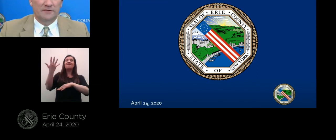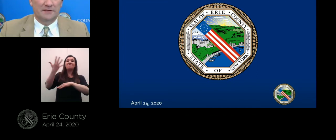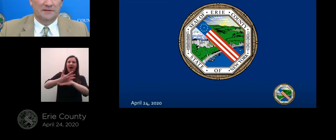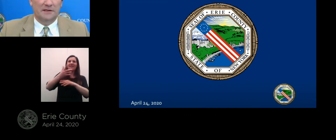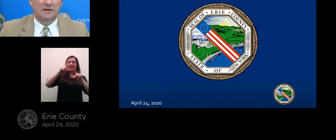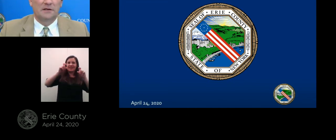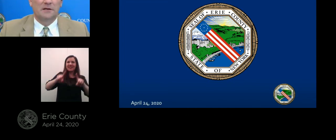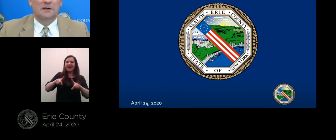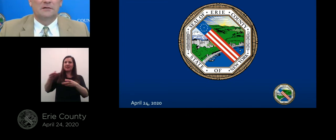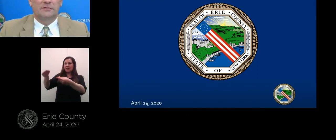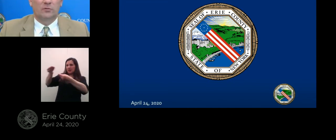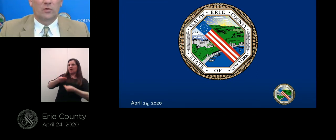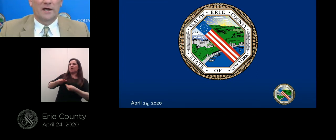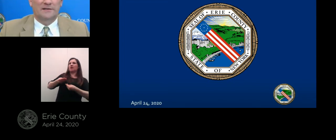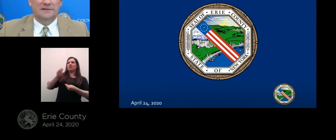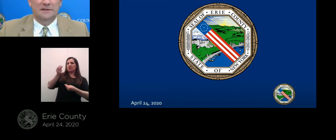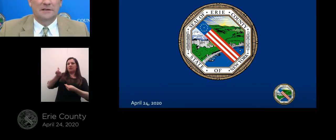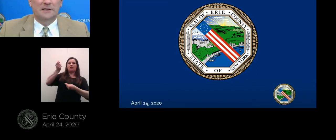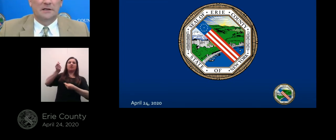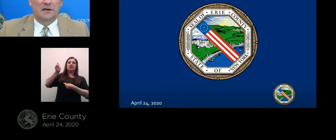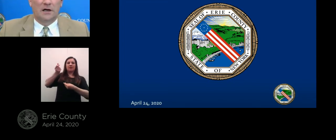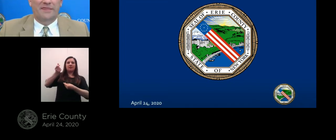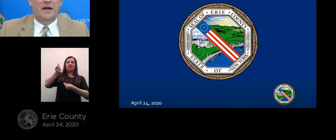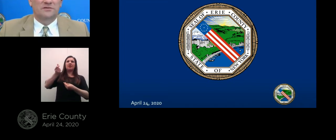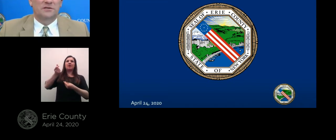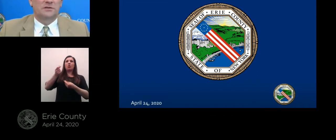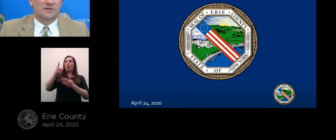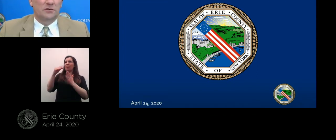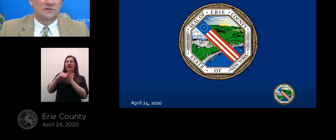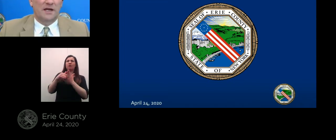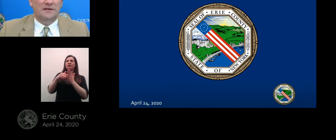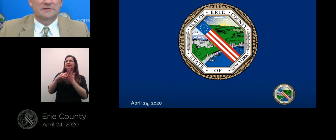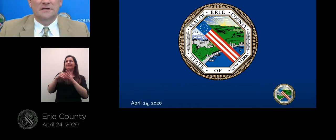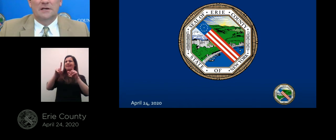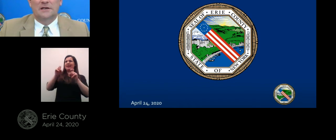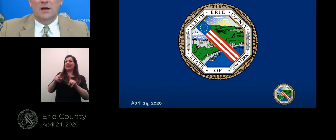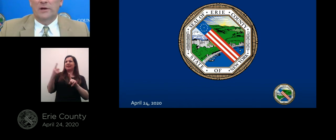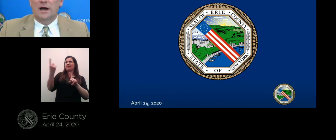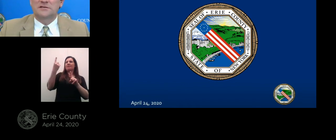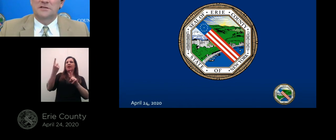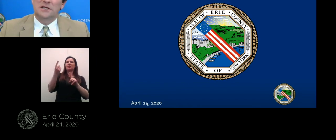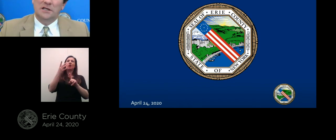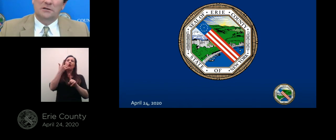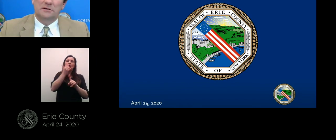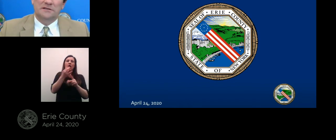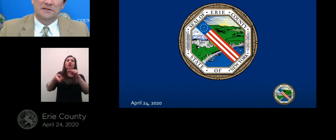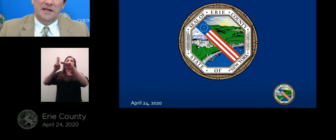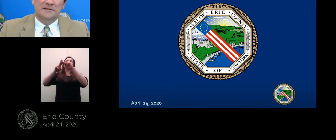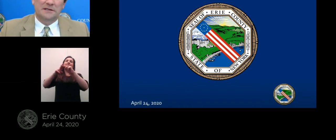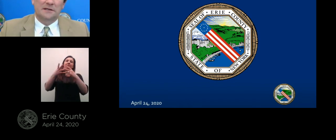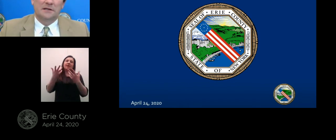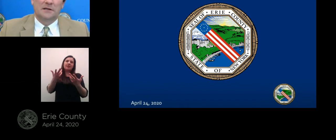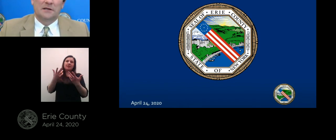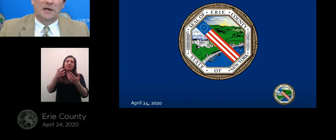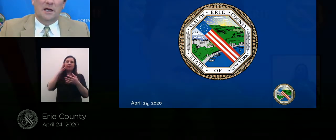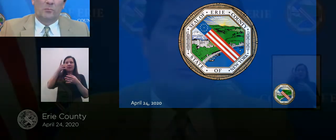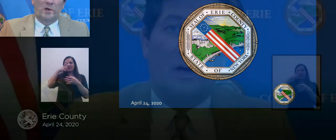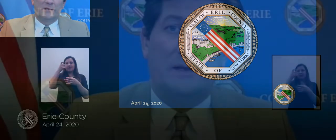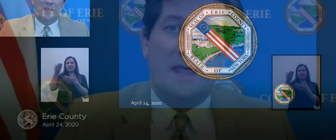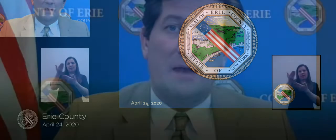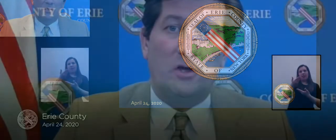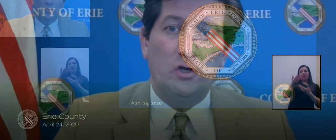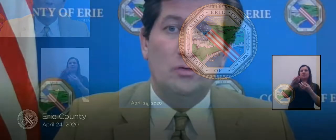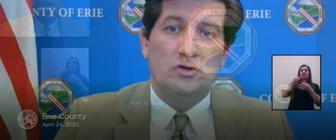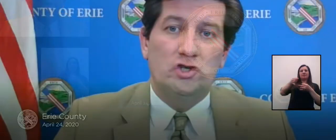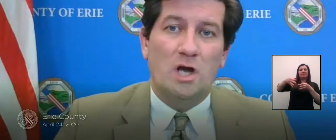worth of testing from Quest, 1,000 or so tests. Now we are seeing an increase in testing,